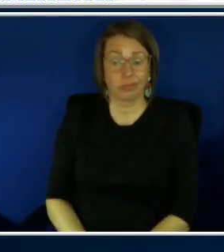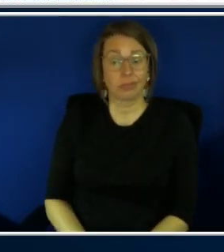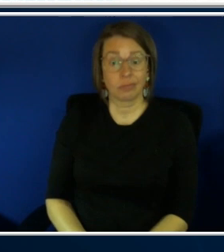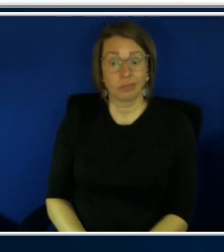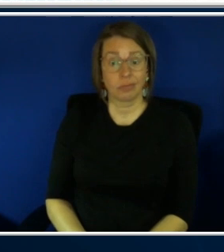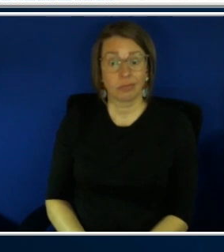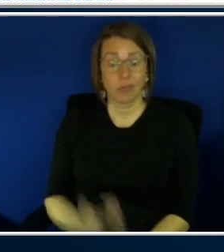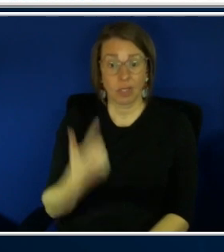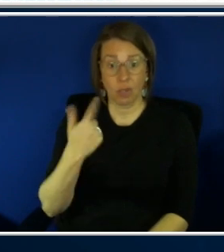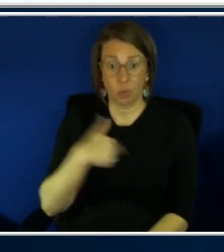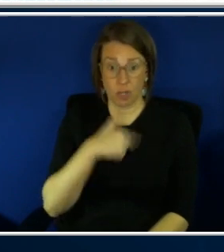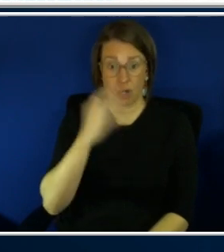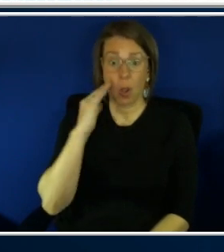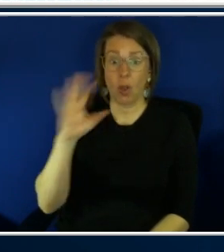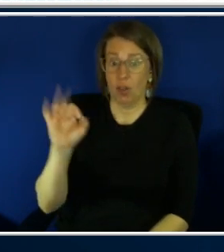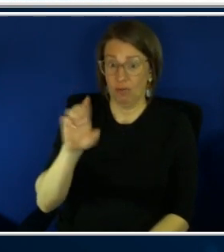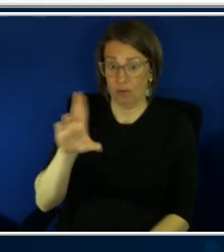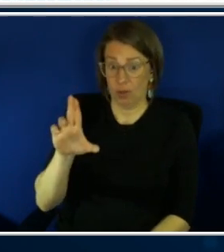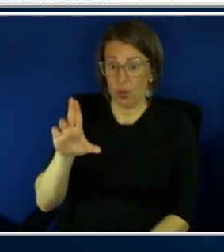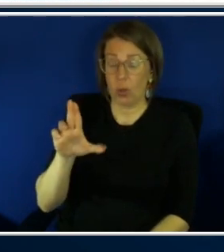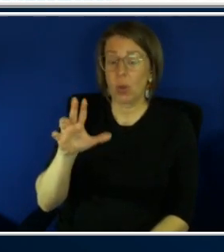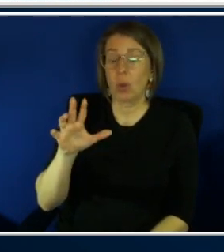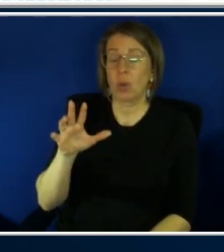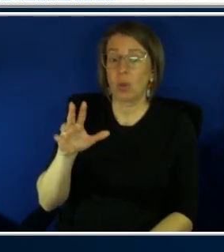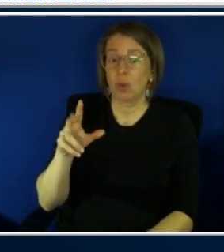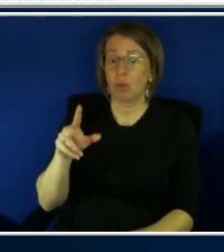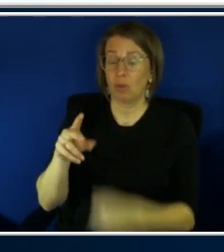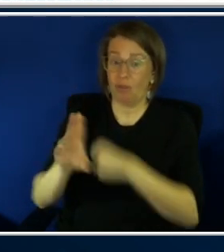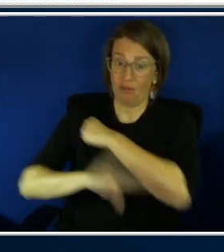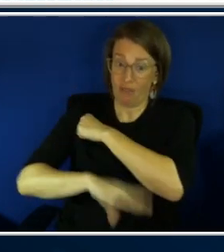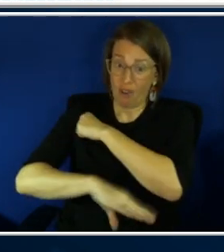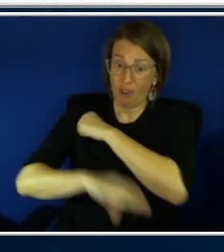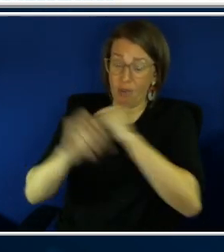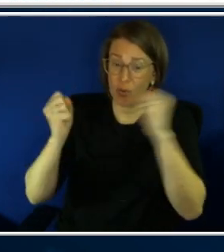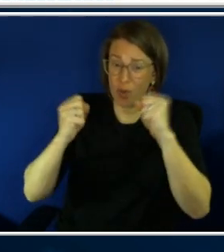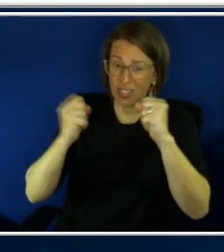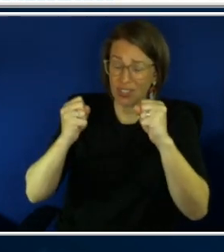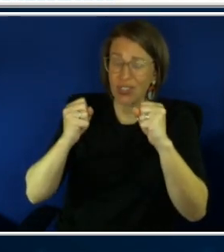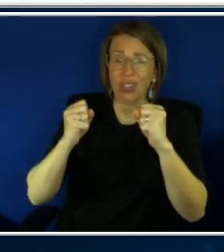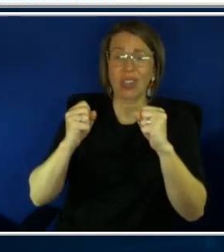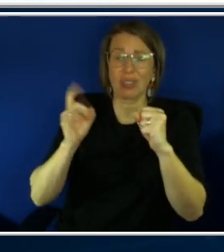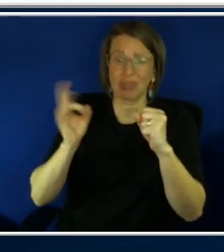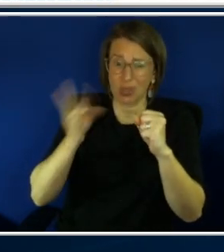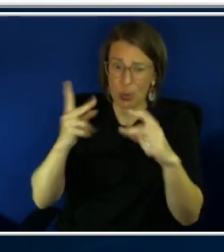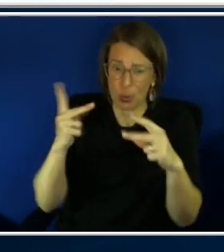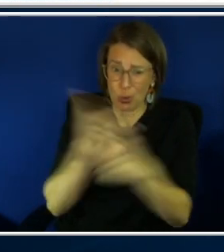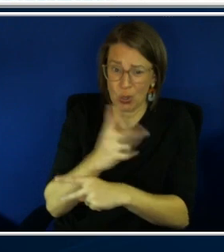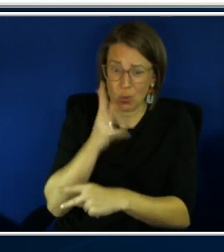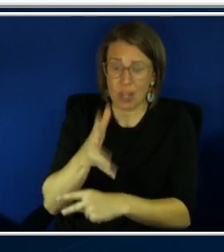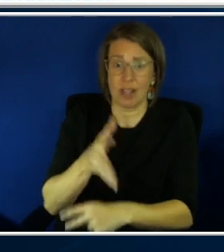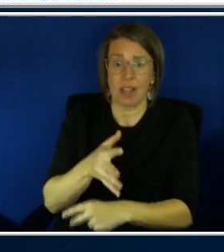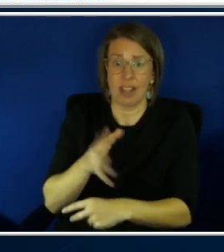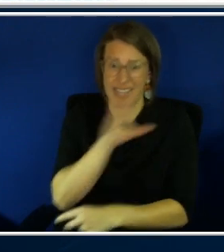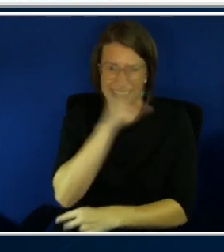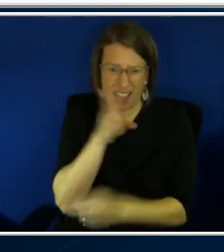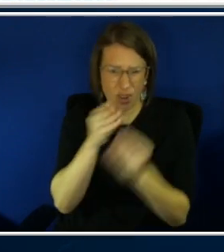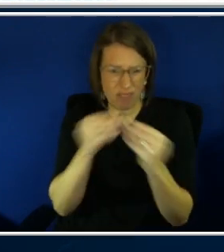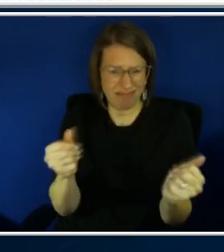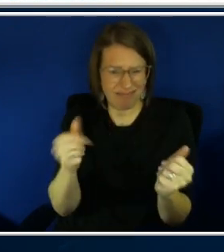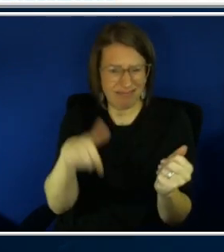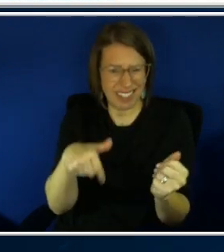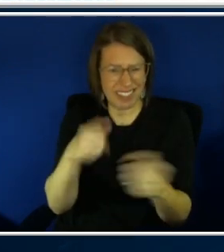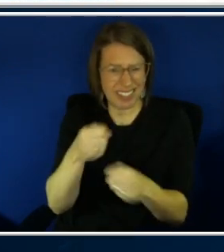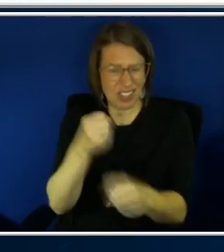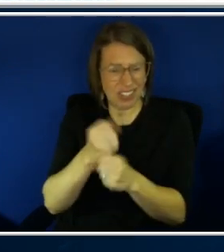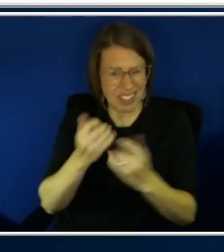influenza picks up in the late fall, winter months, and so that's still yet to come. It never completely went away this year, though. We were still